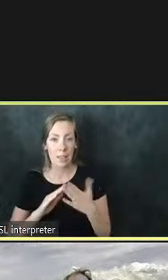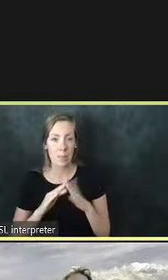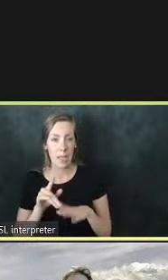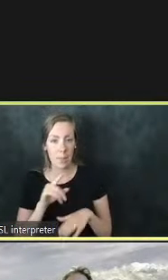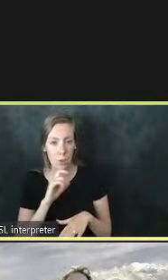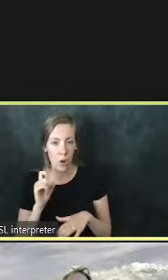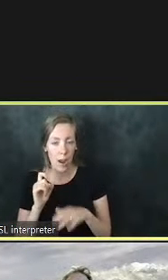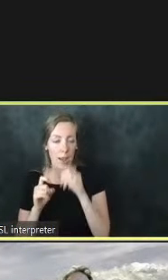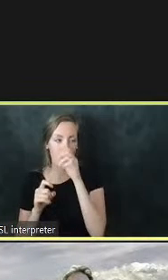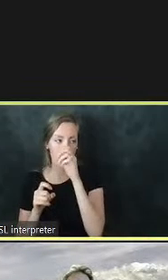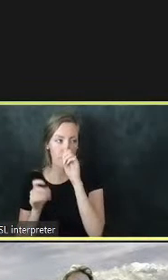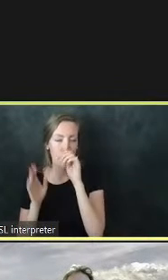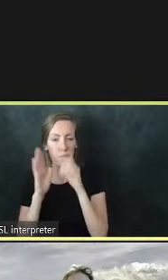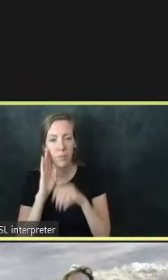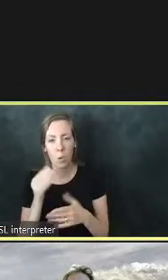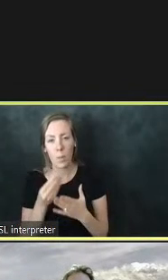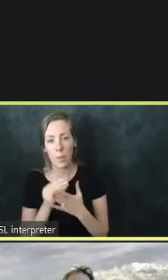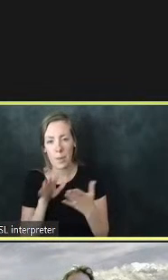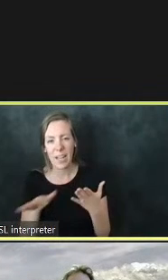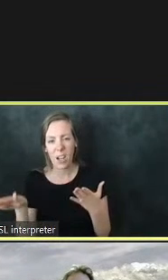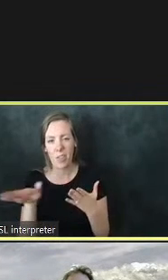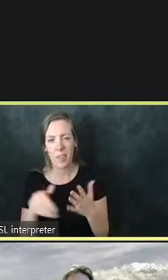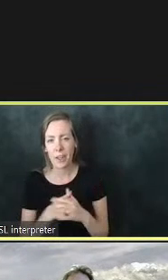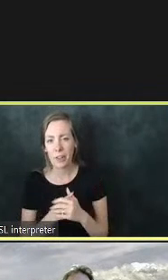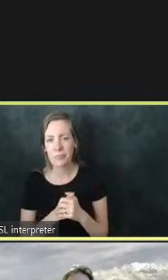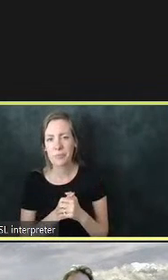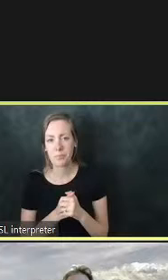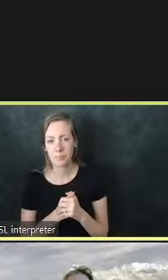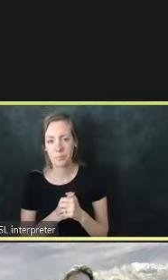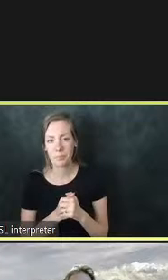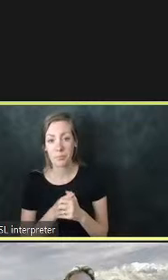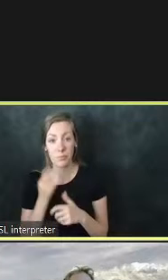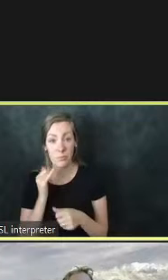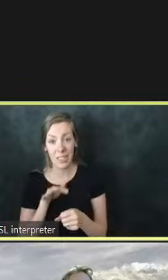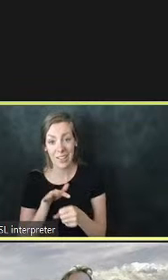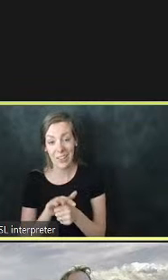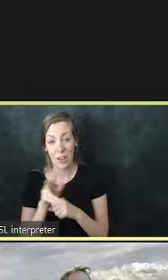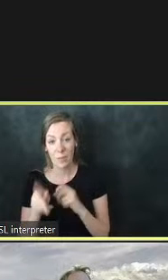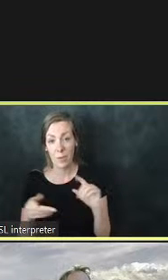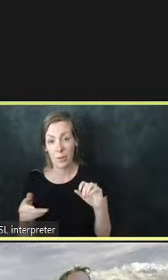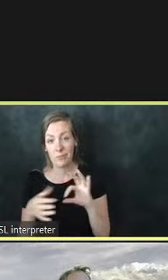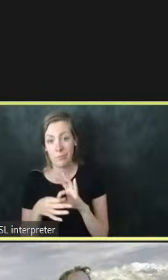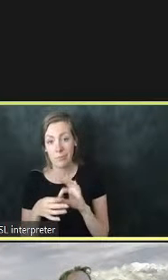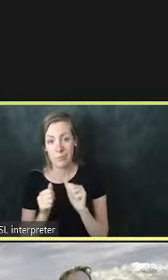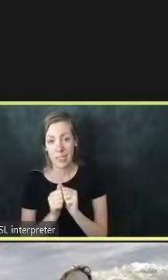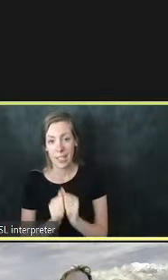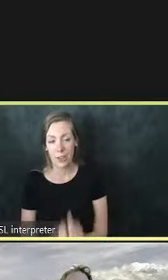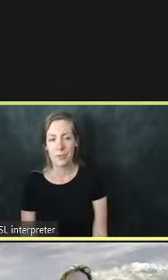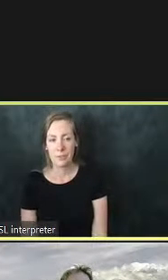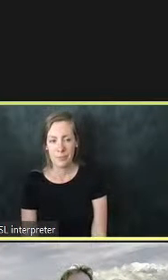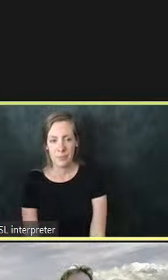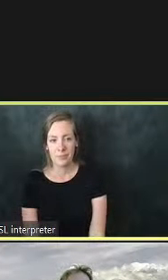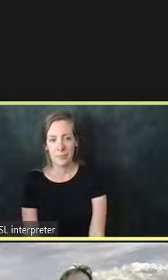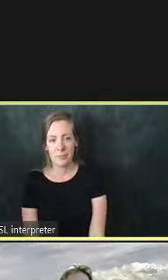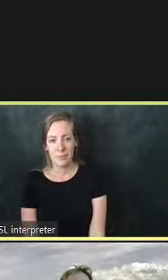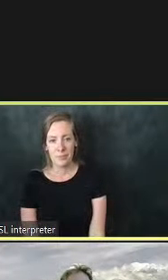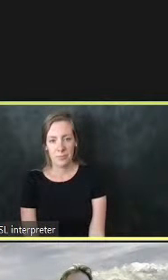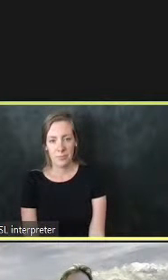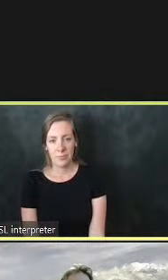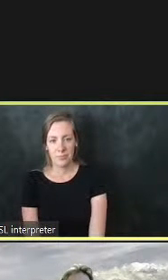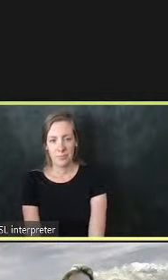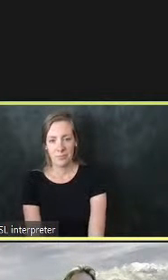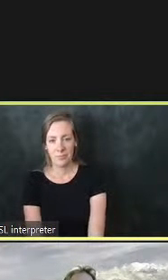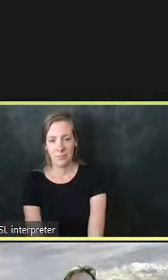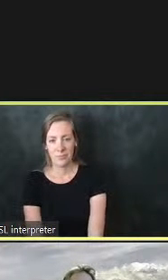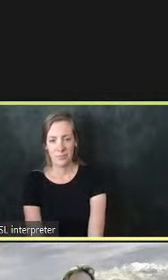funding out there Entonces hay formas de the recibir un poco de ayuda together. So para las personas que those are the también only things I have to share.